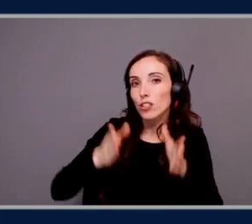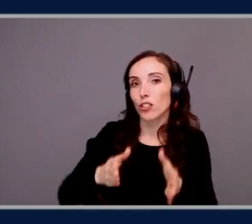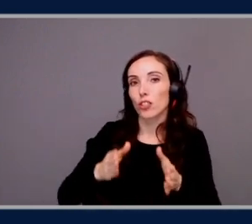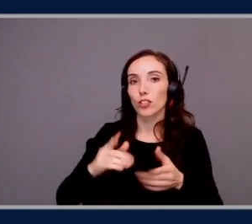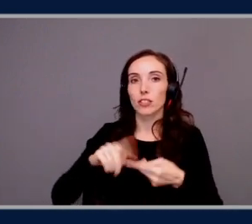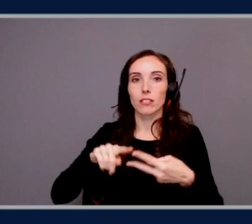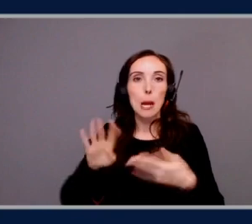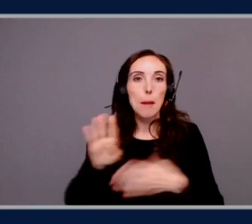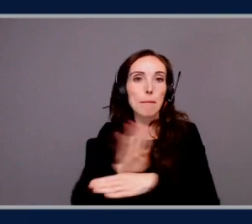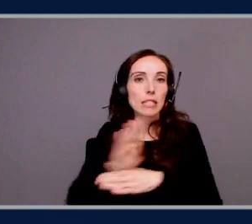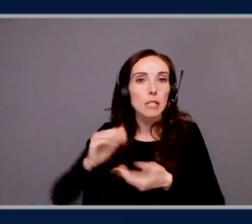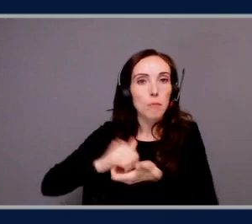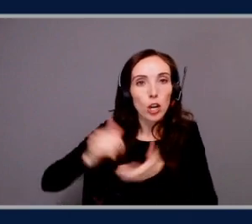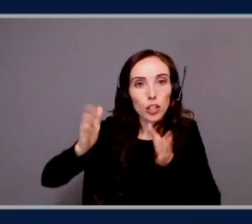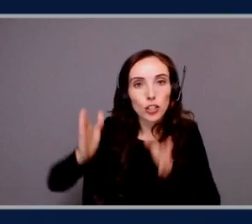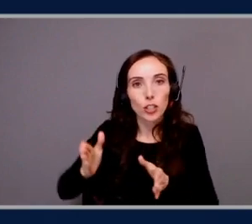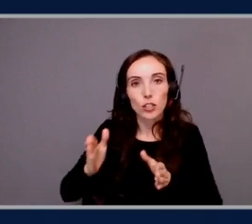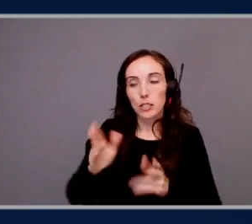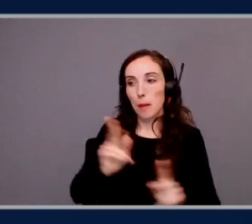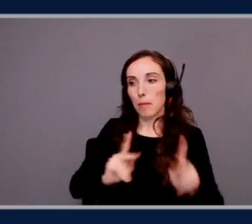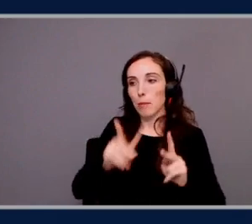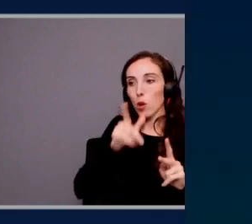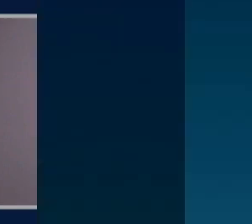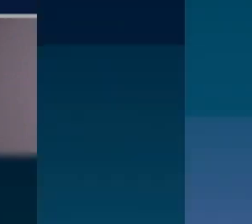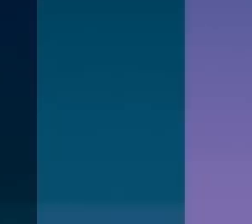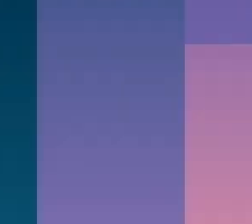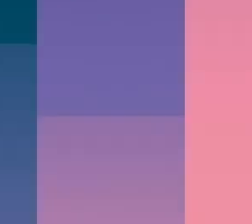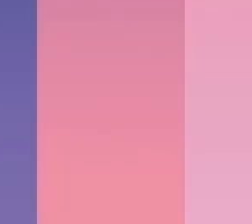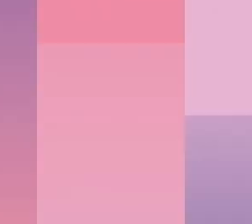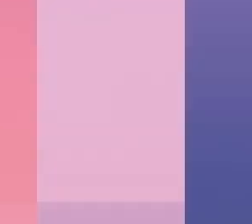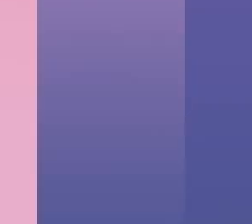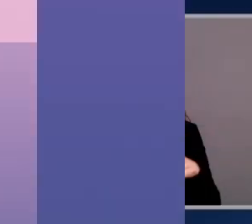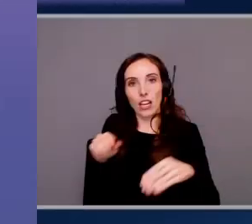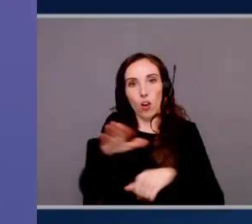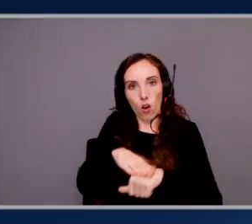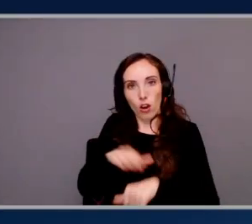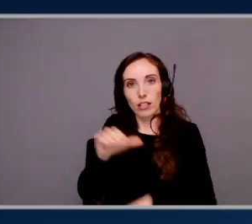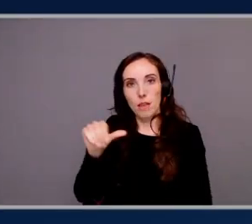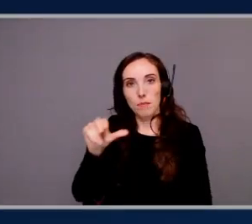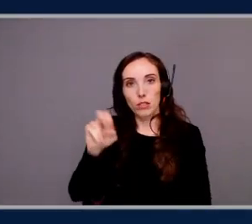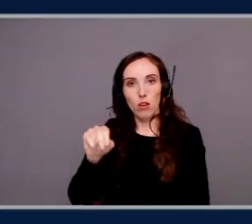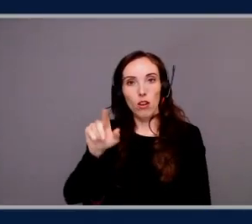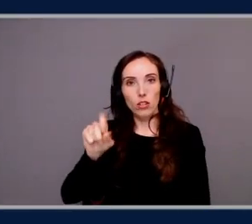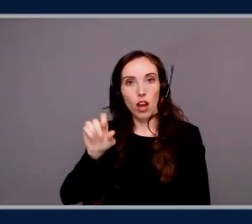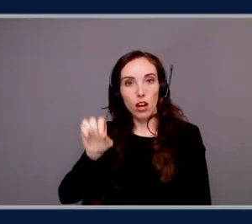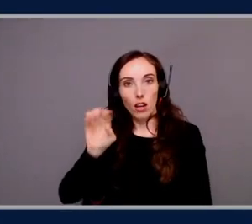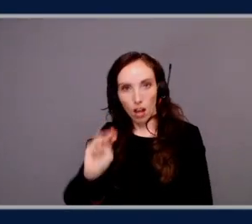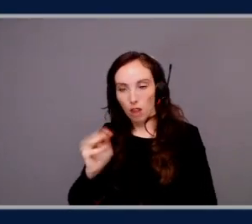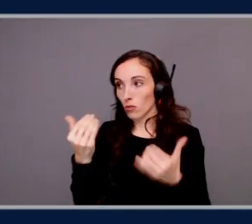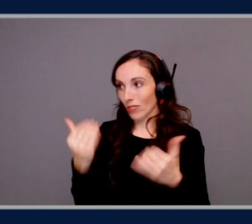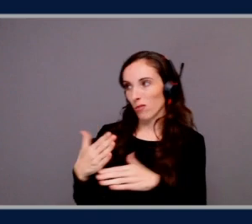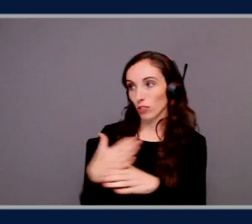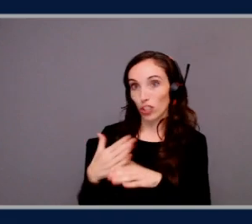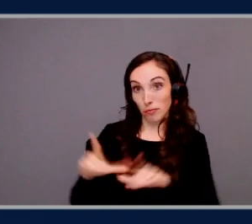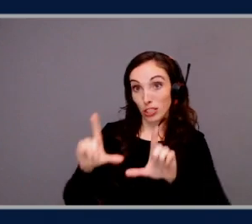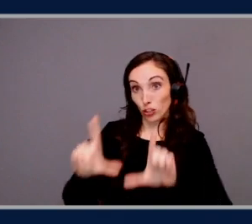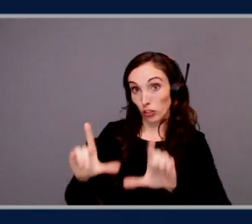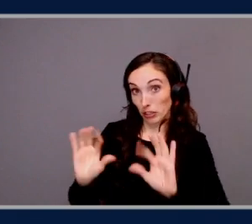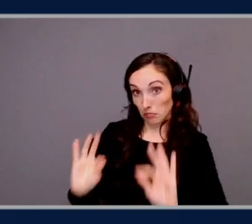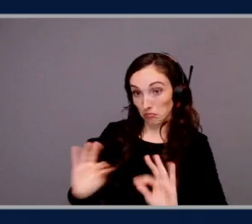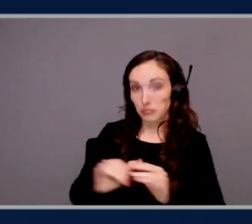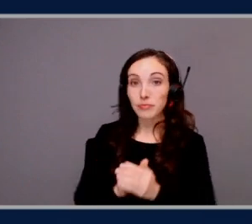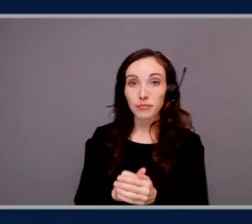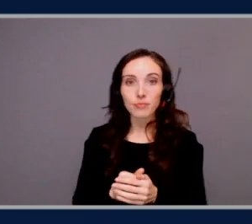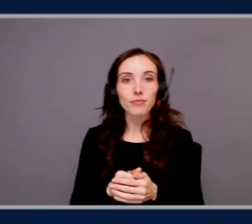that are selling things on Amazon.com. Is my screen being shared right now? Hope it is. You're right. Yeah. Excellent. Woohoo. All right. So this is a